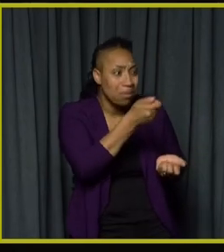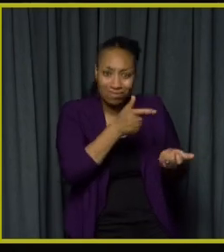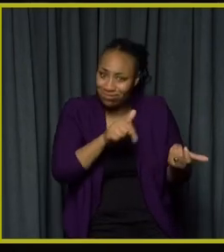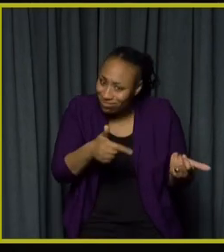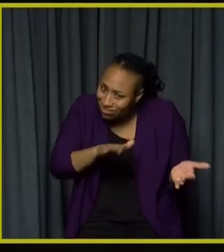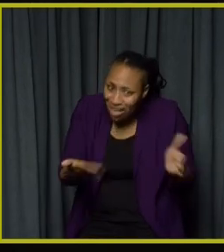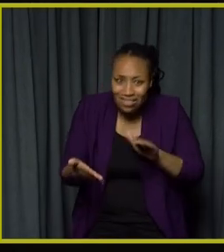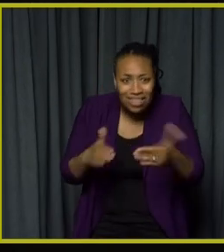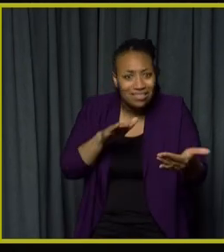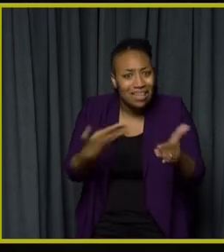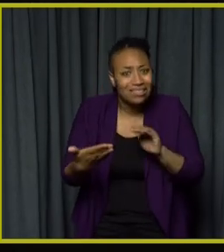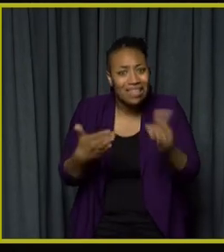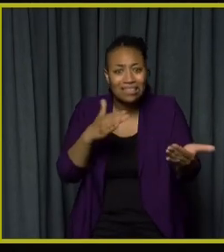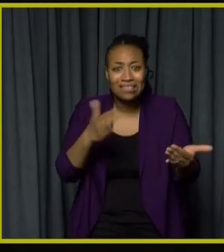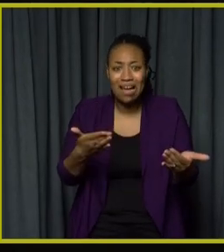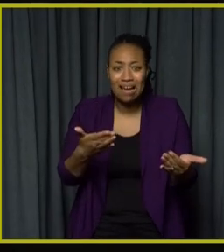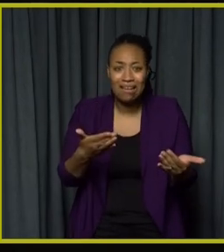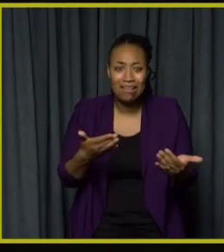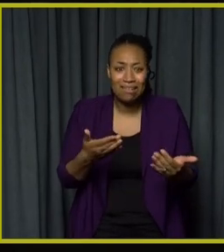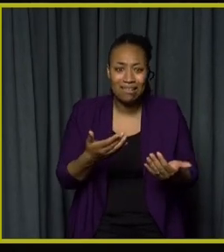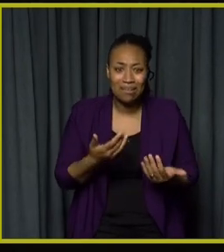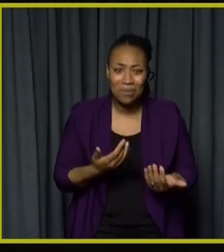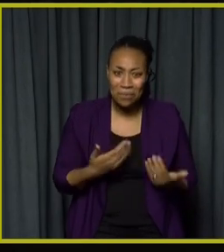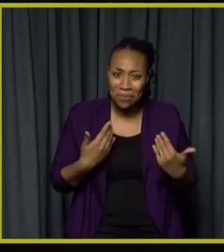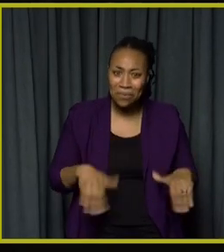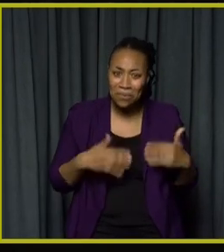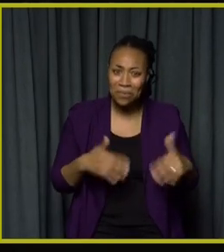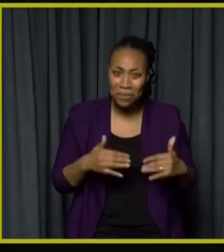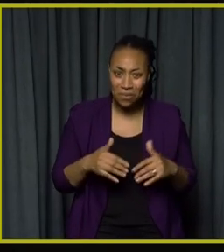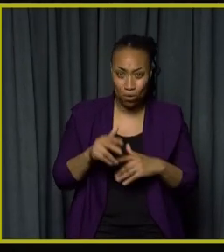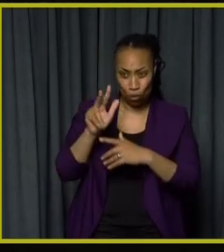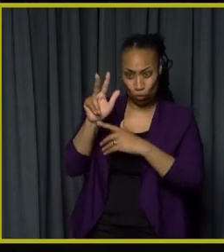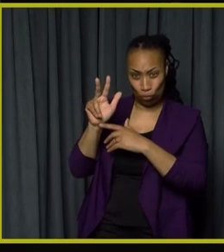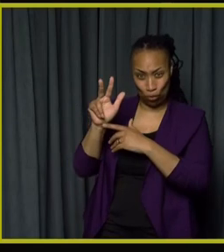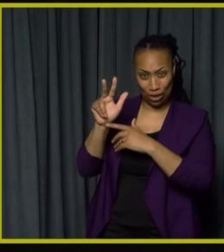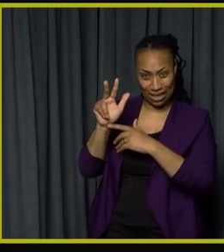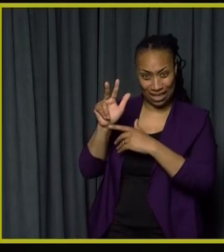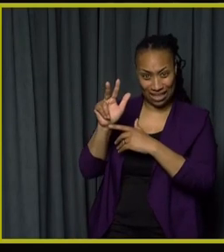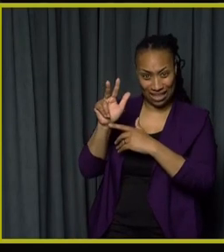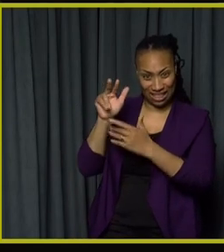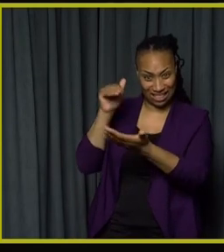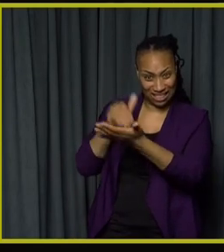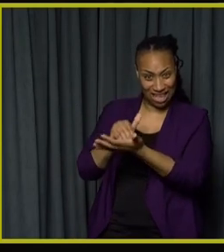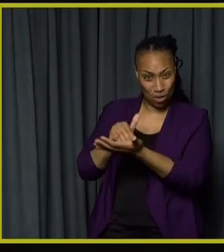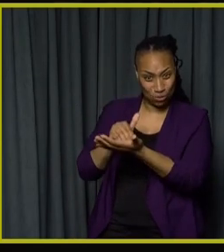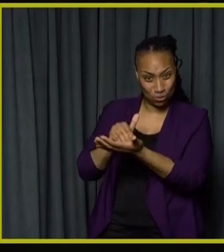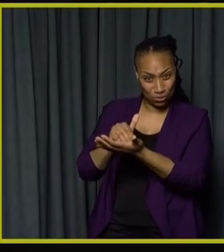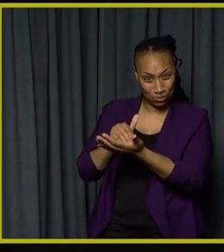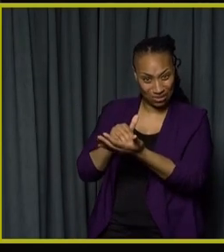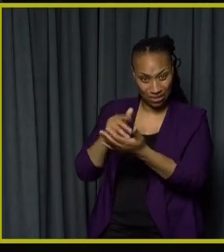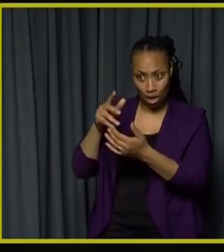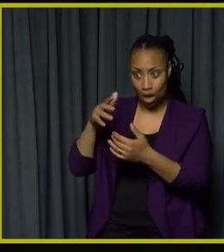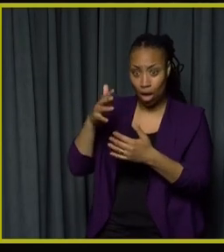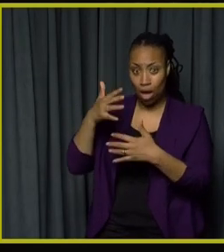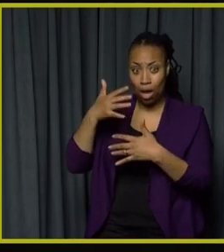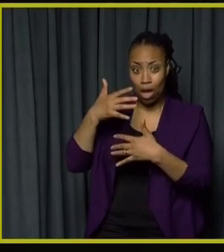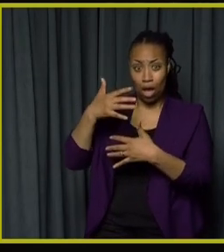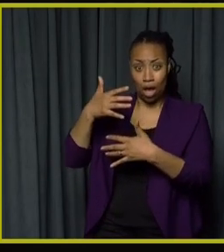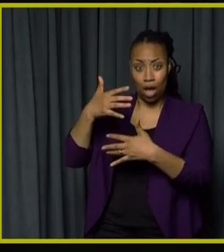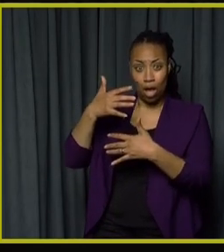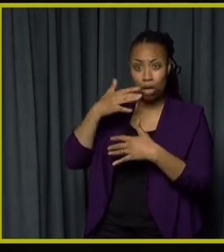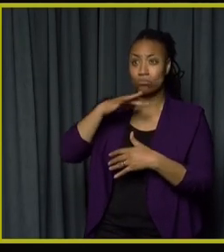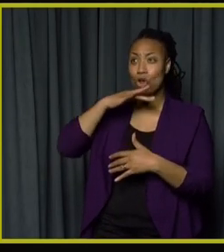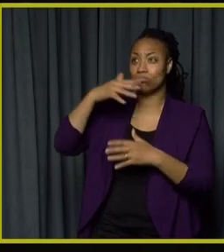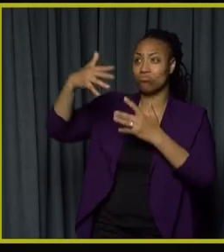that 3,000 people die from particulate air pollution that comes from politicians protecting